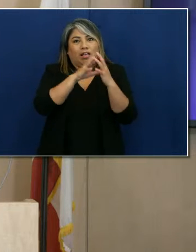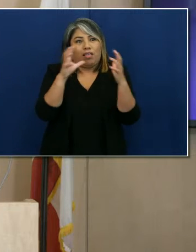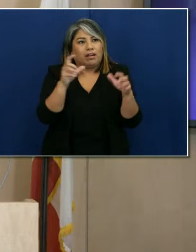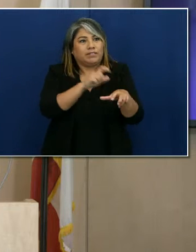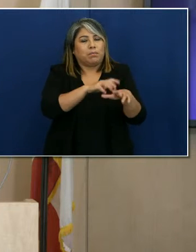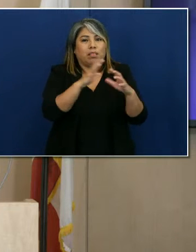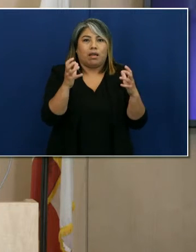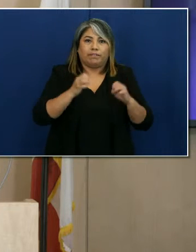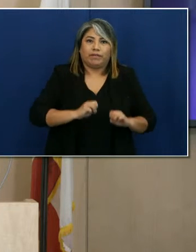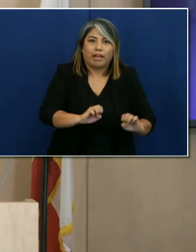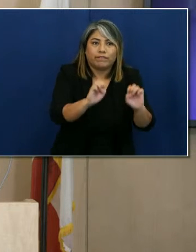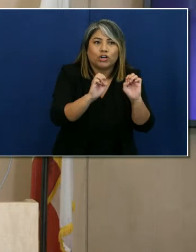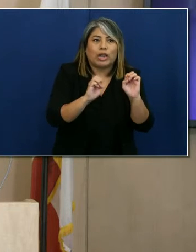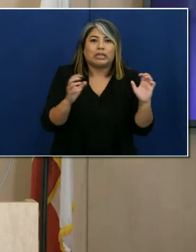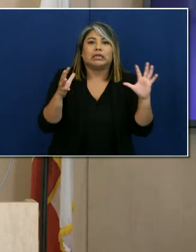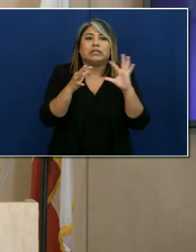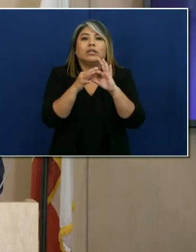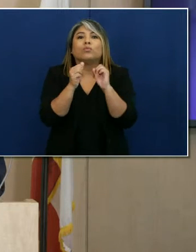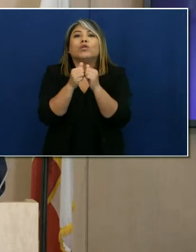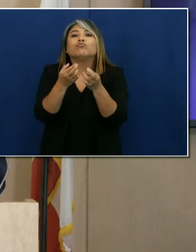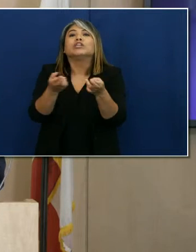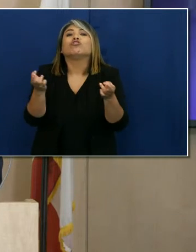and connecting with resources.